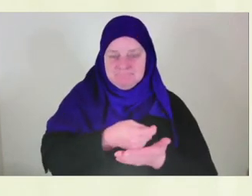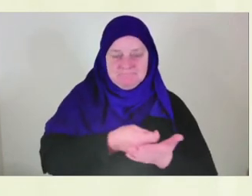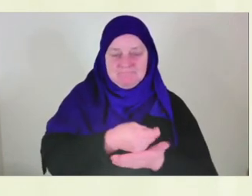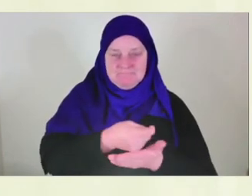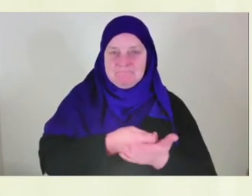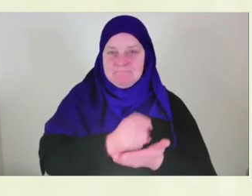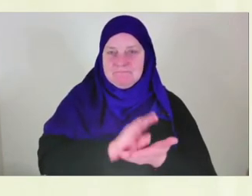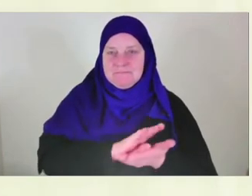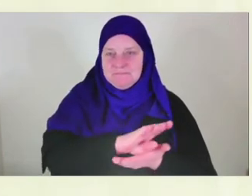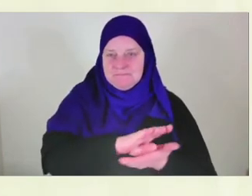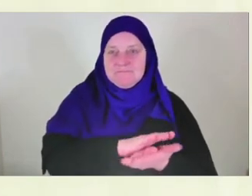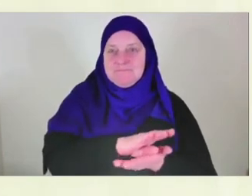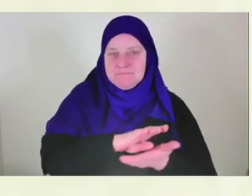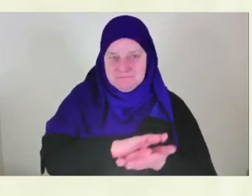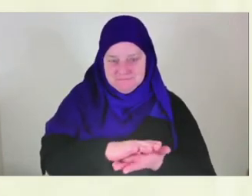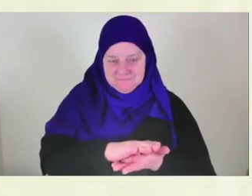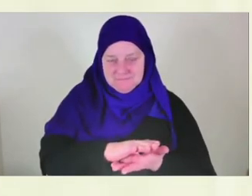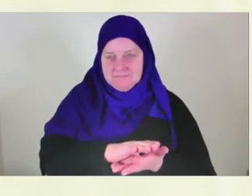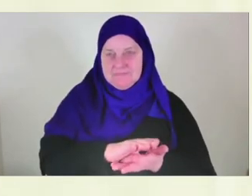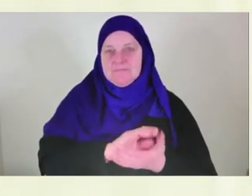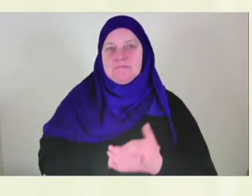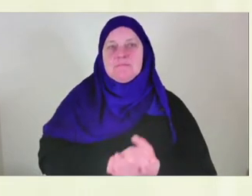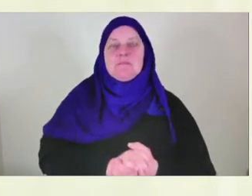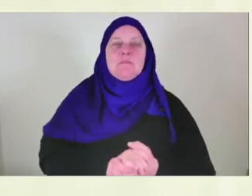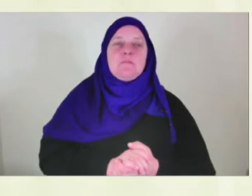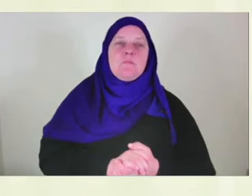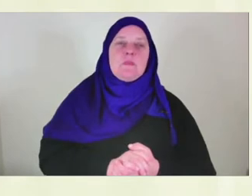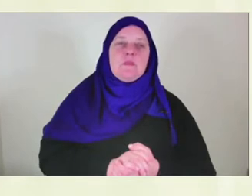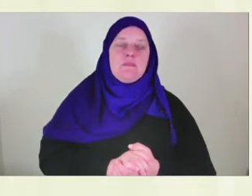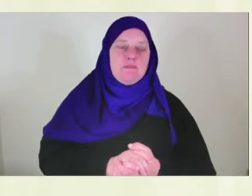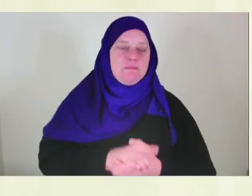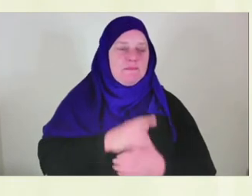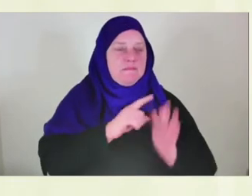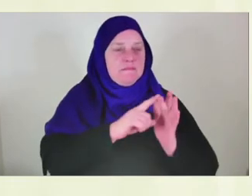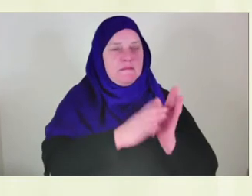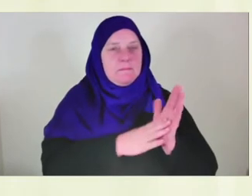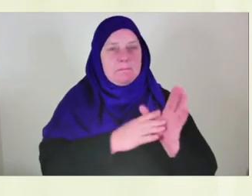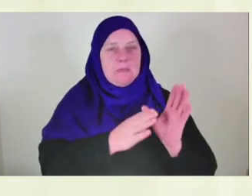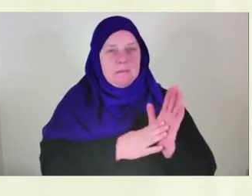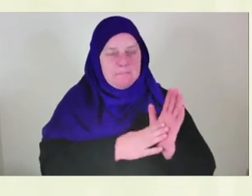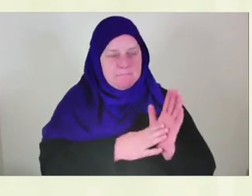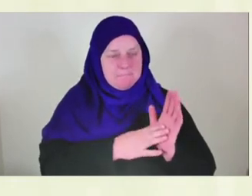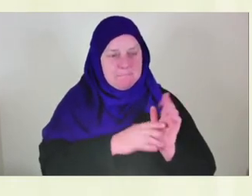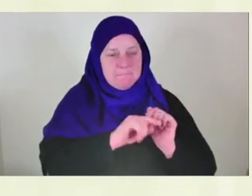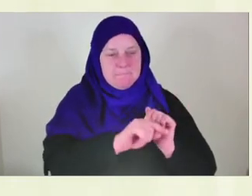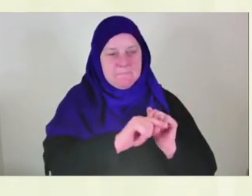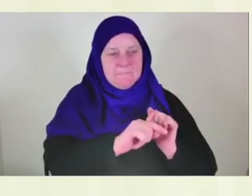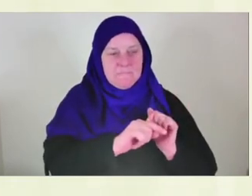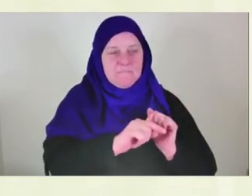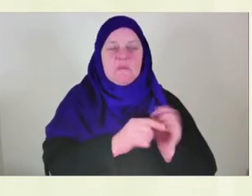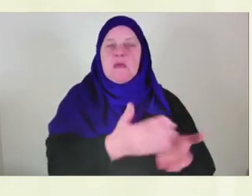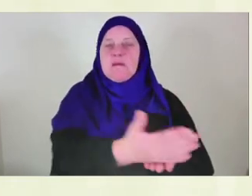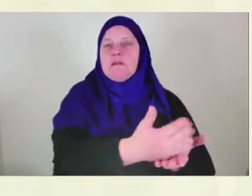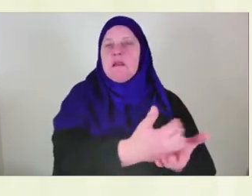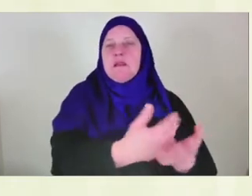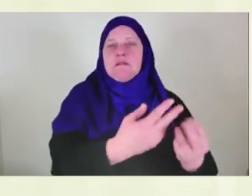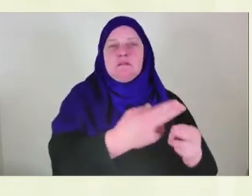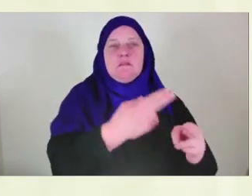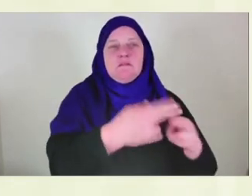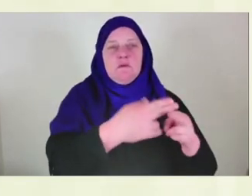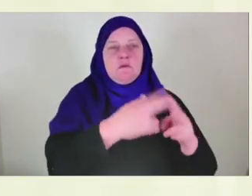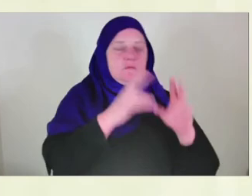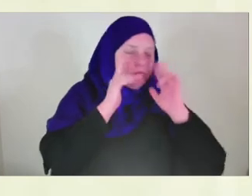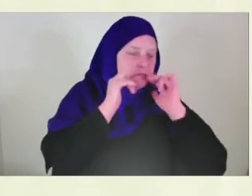hujjati alaykum. That there's no one that has the exclusive right, but they are my proof to